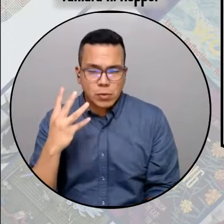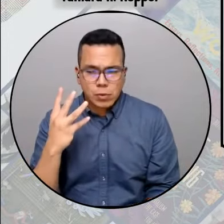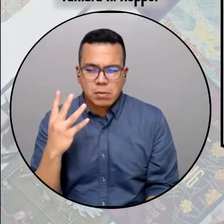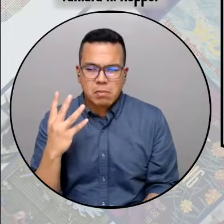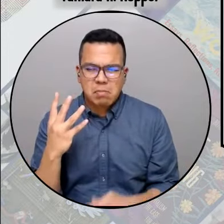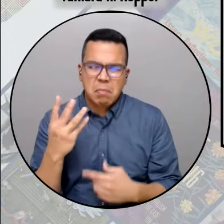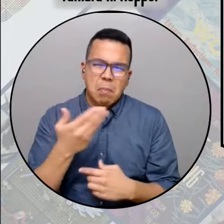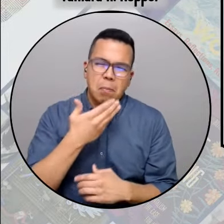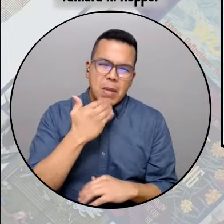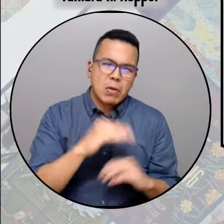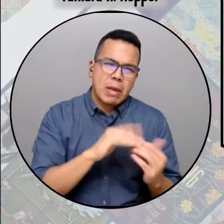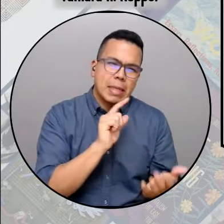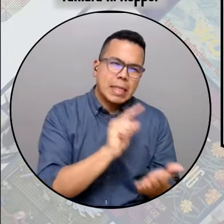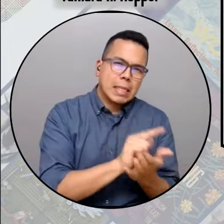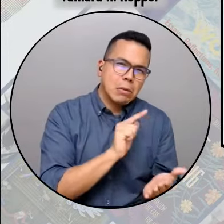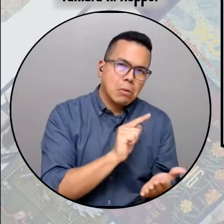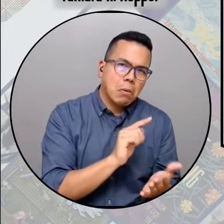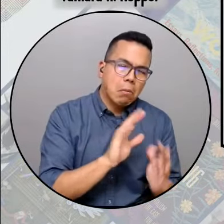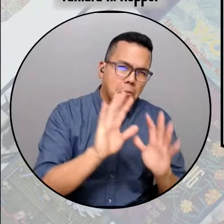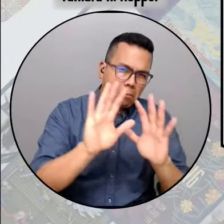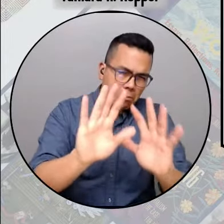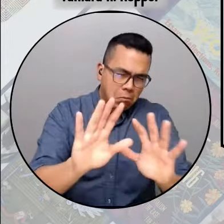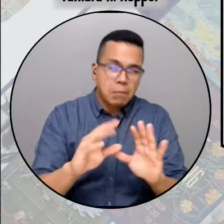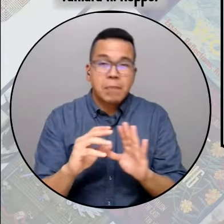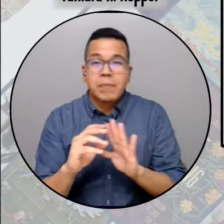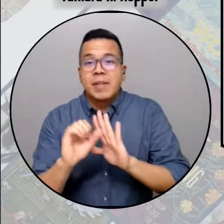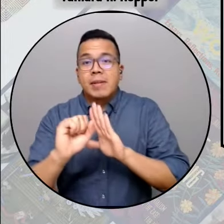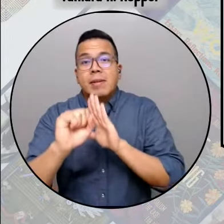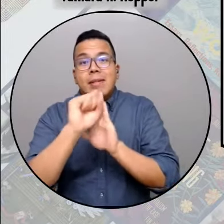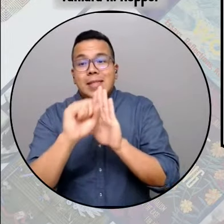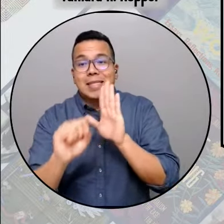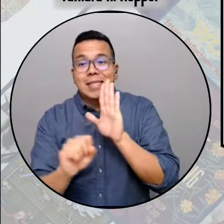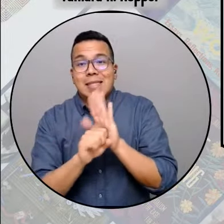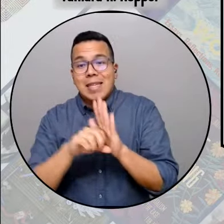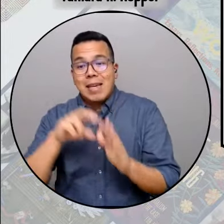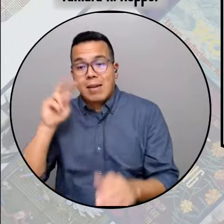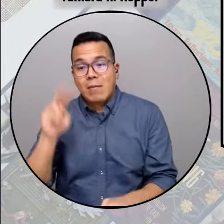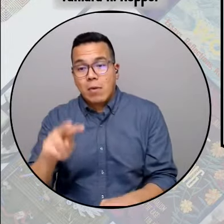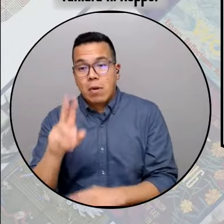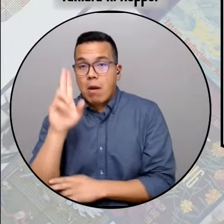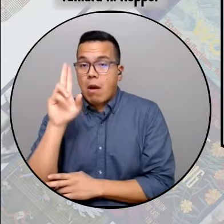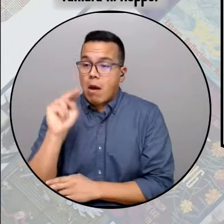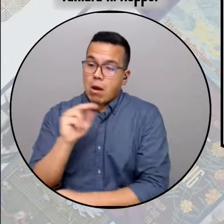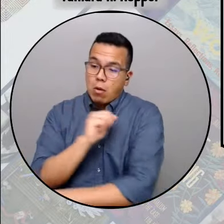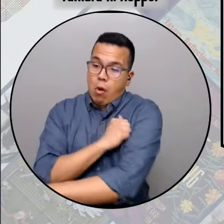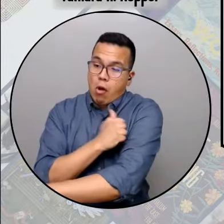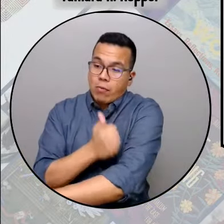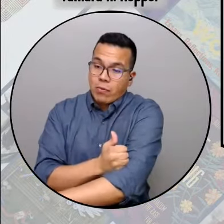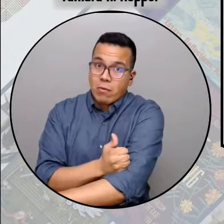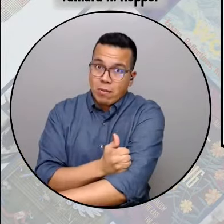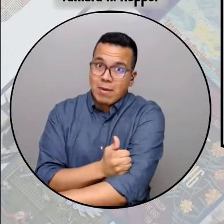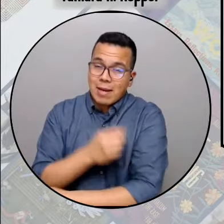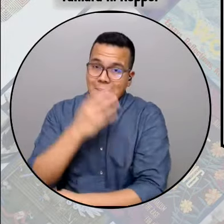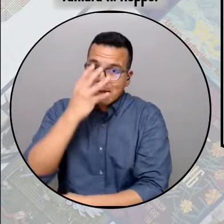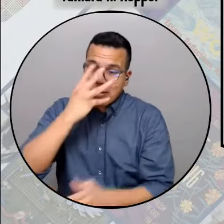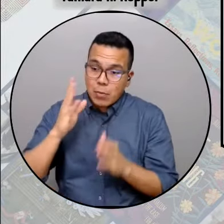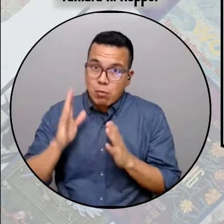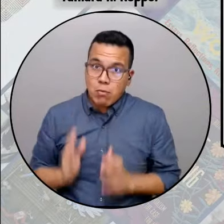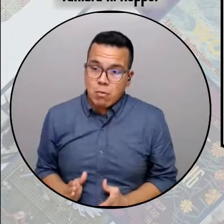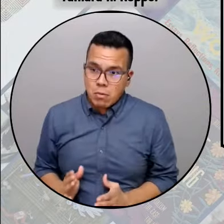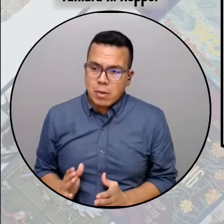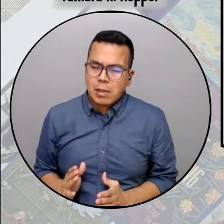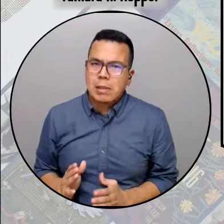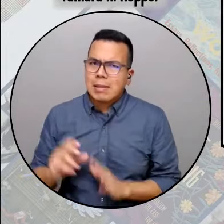immigrant. But from the state perspective, unauthorized immigrant means something very different, right? So for